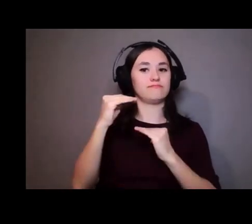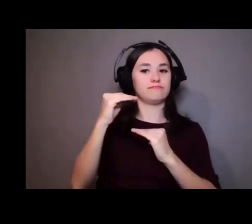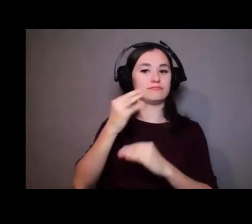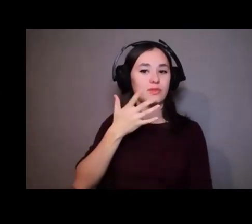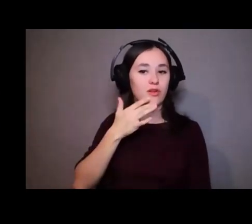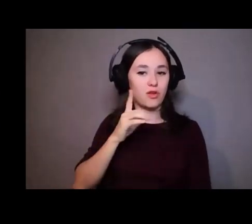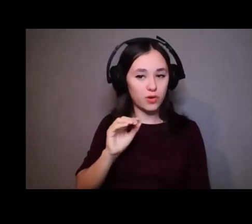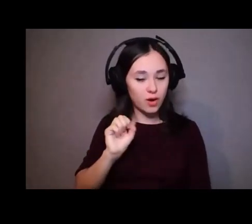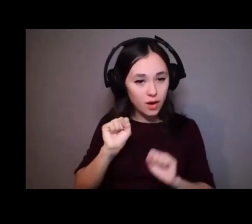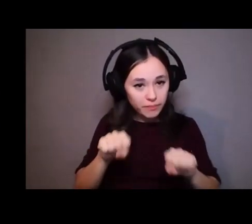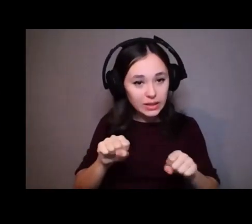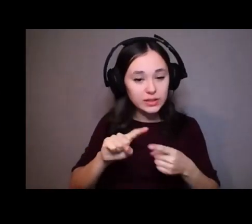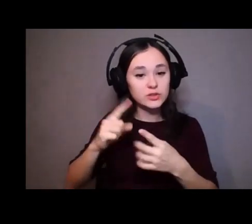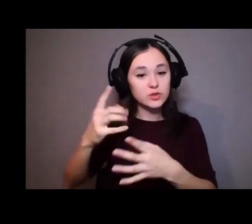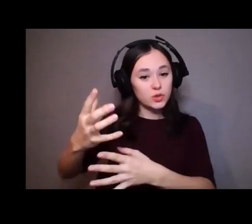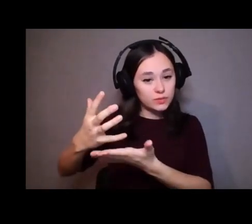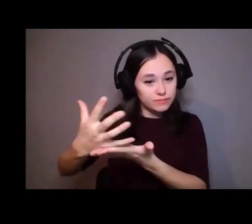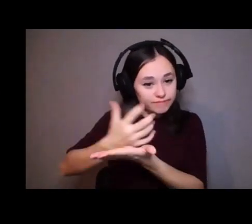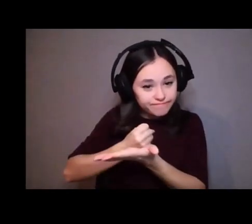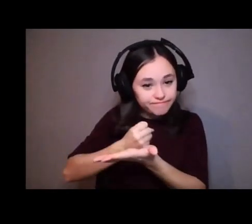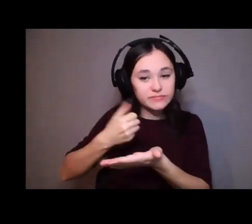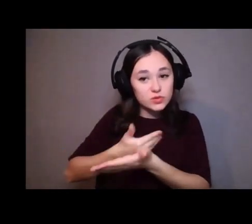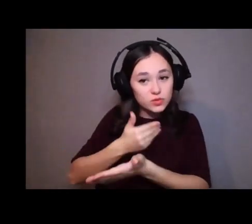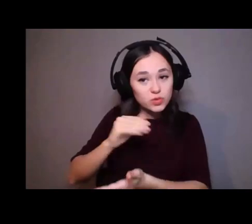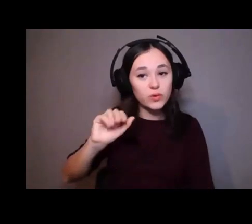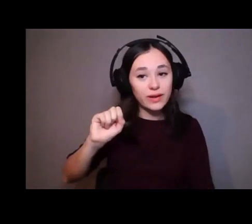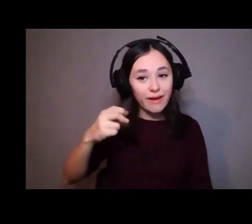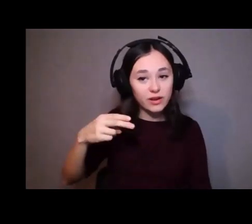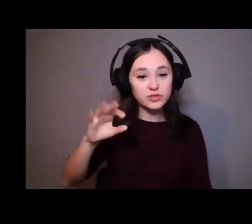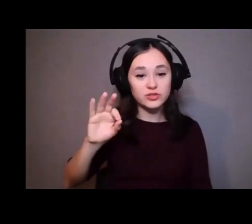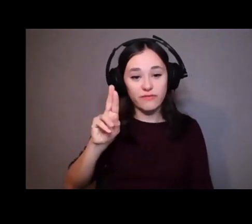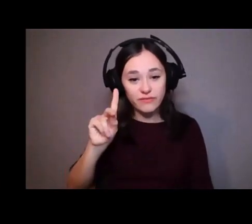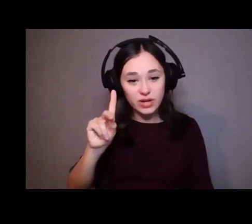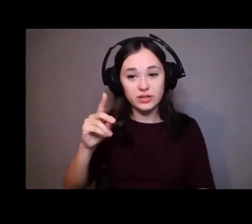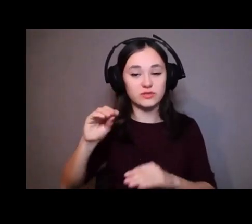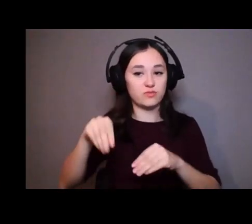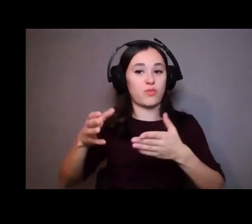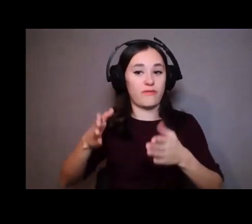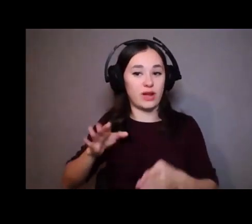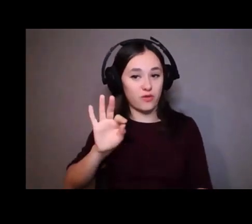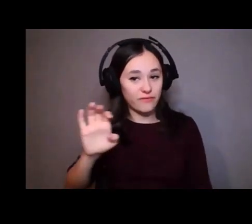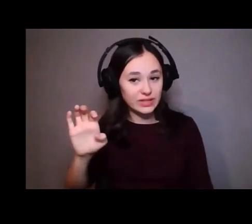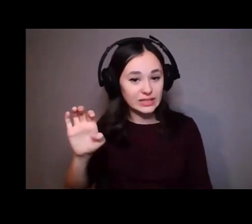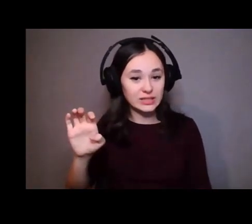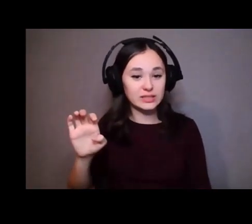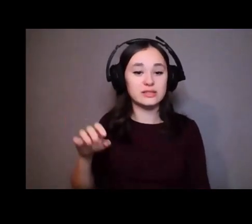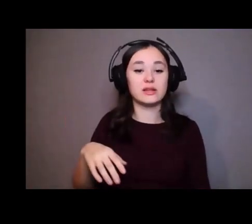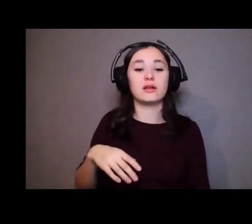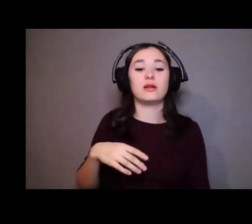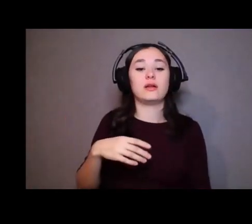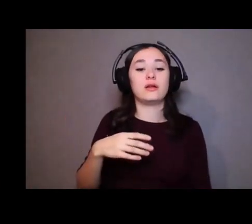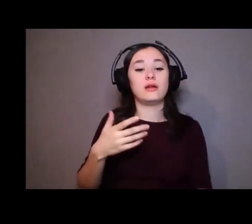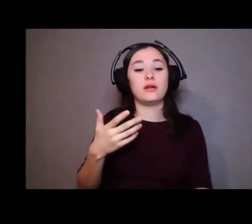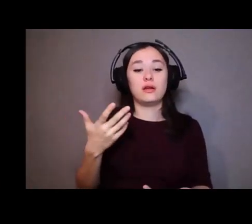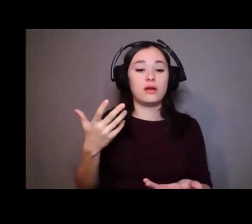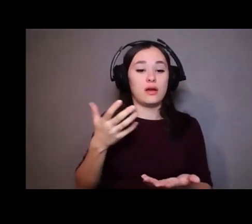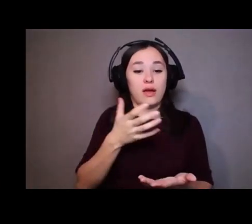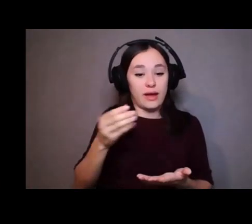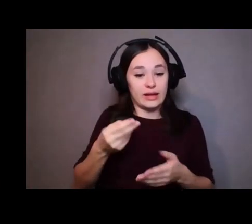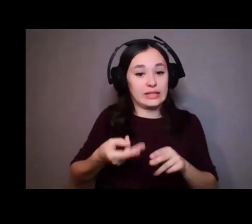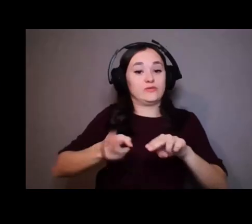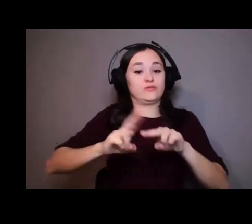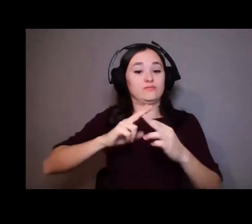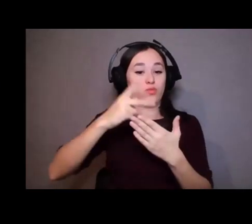fund provider fees to fund programs and benefits while increasing program administrative costs due to new eligibility and work